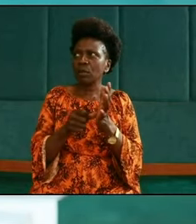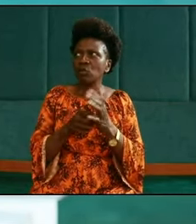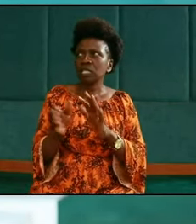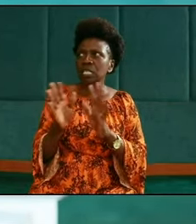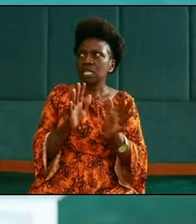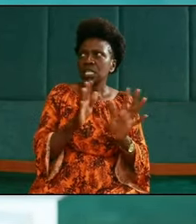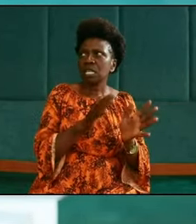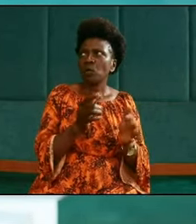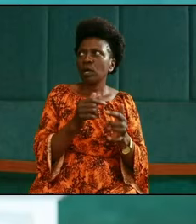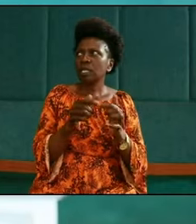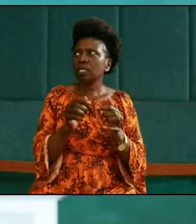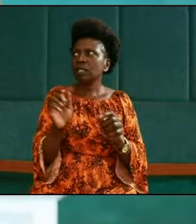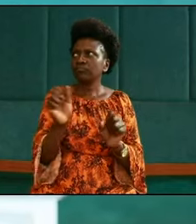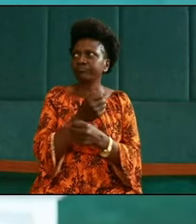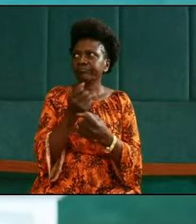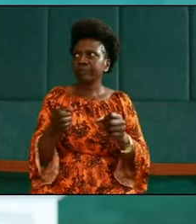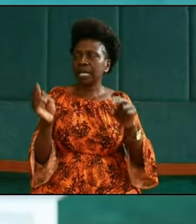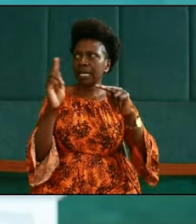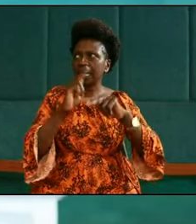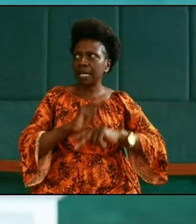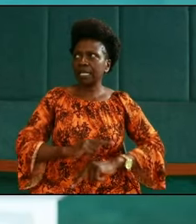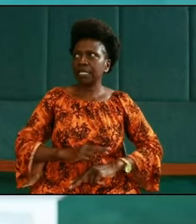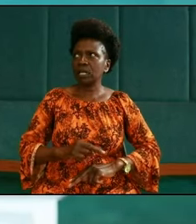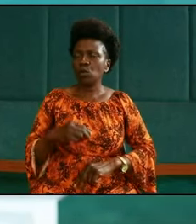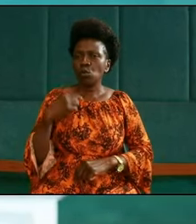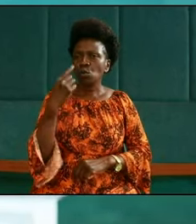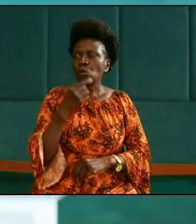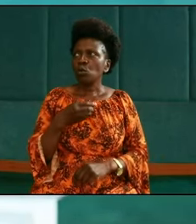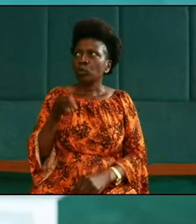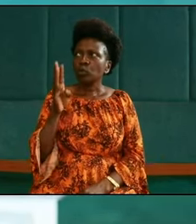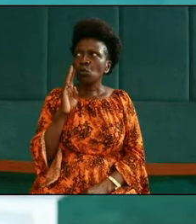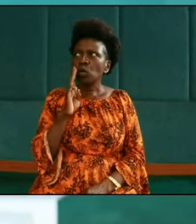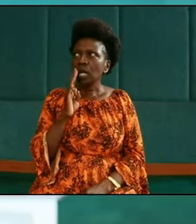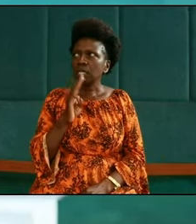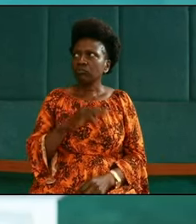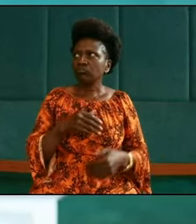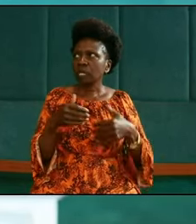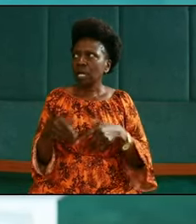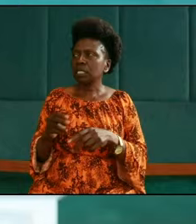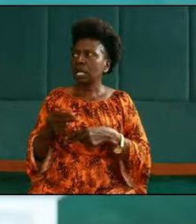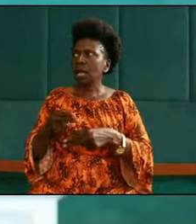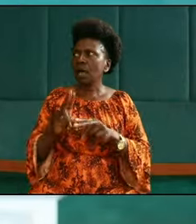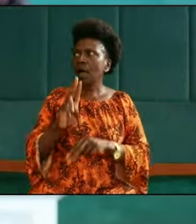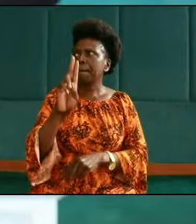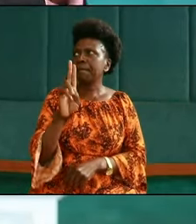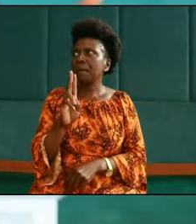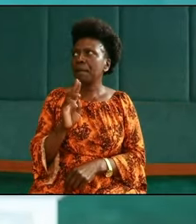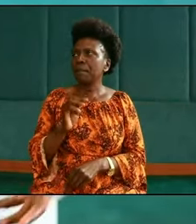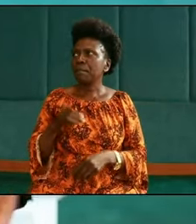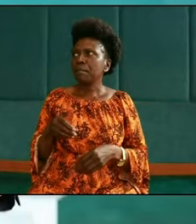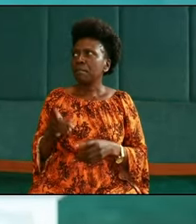troubled sea when it cannot rest, whose waters cast